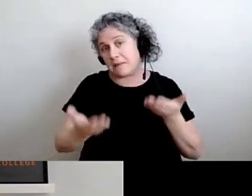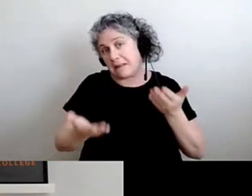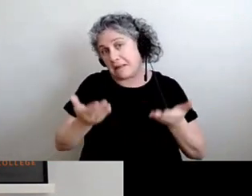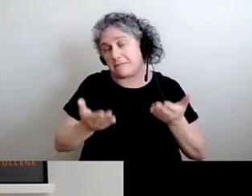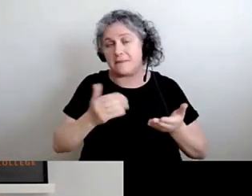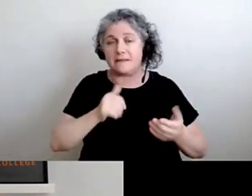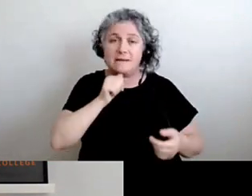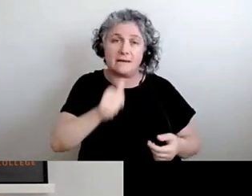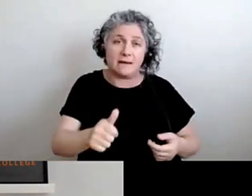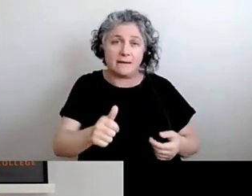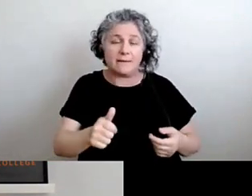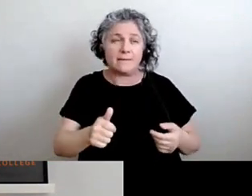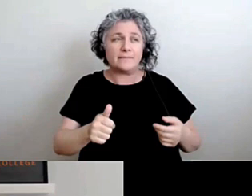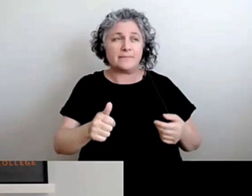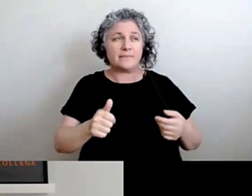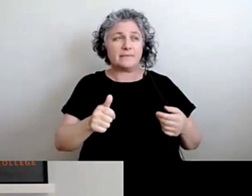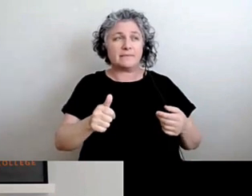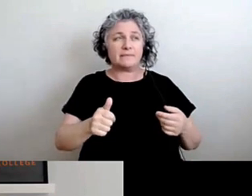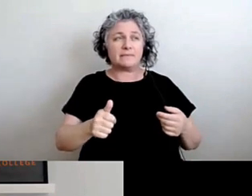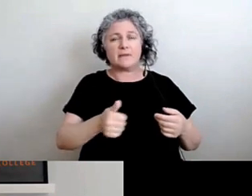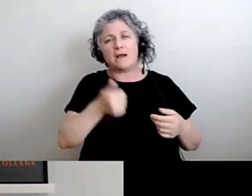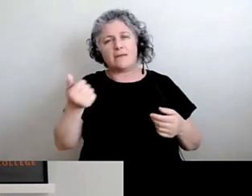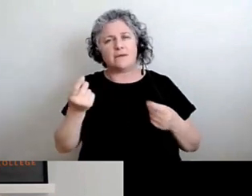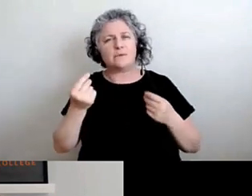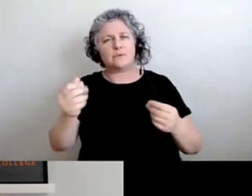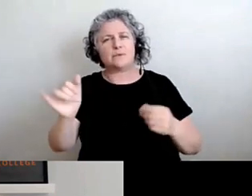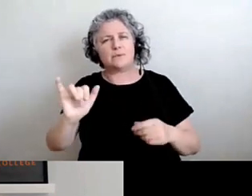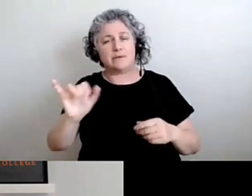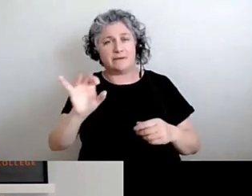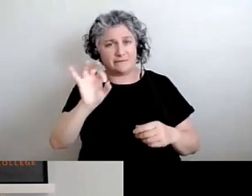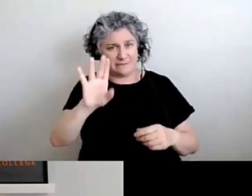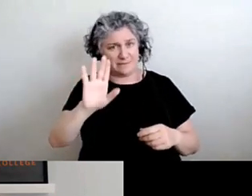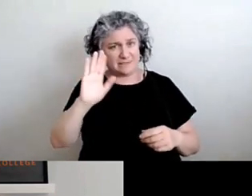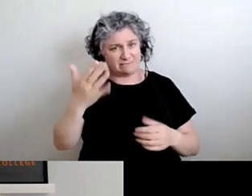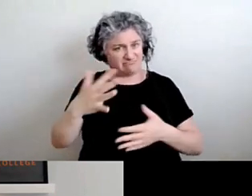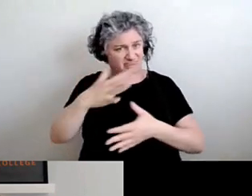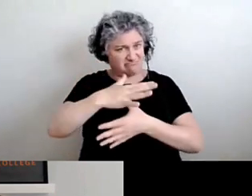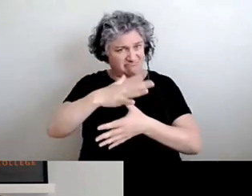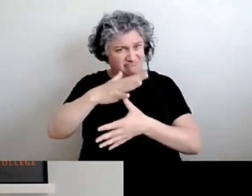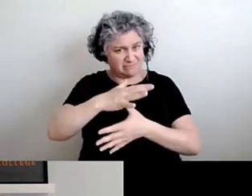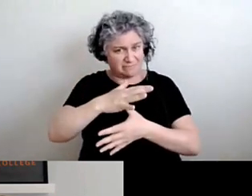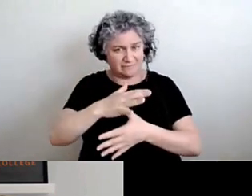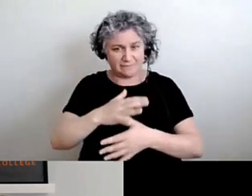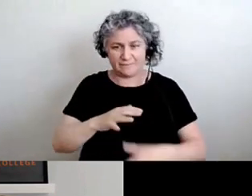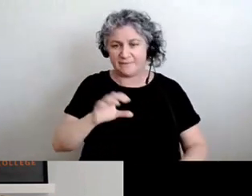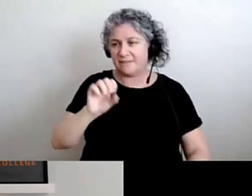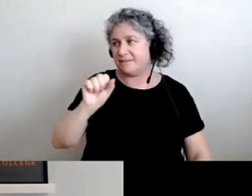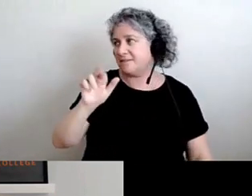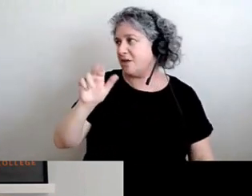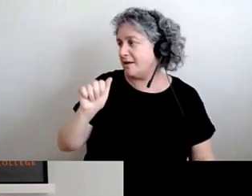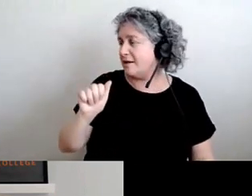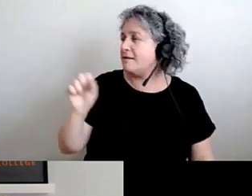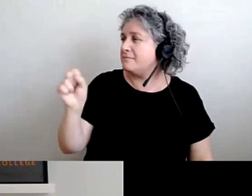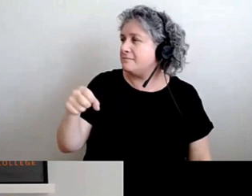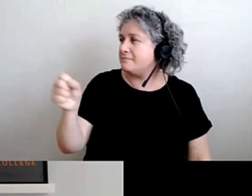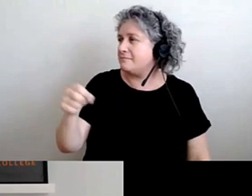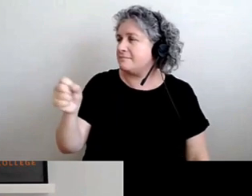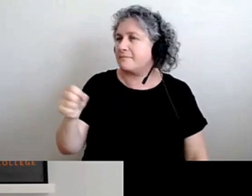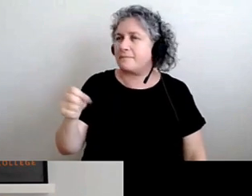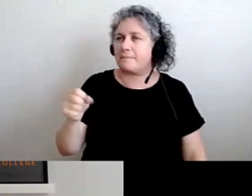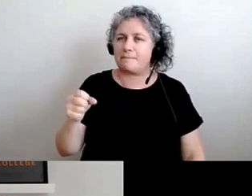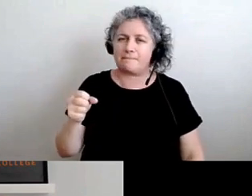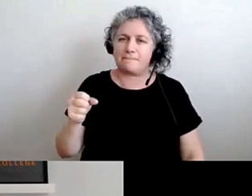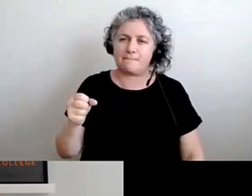some things in other platforms as well. But Facebook for you seems to be that number one. Yeah, I would say that,